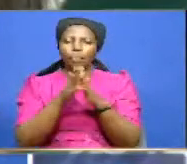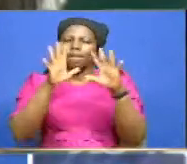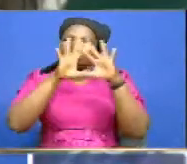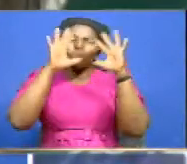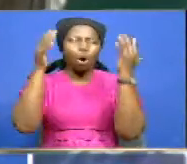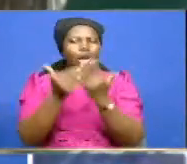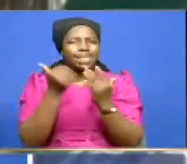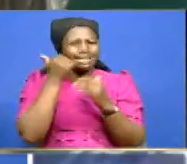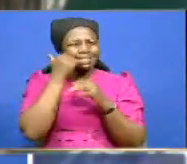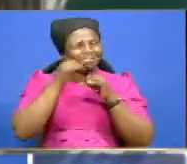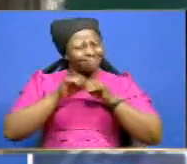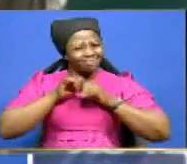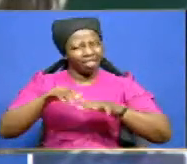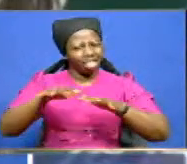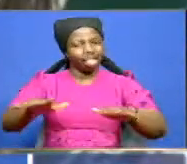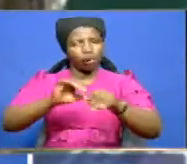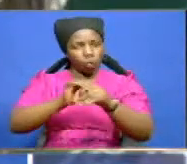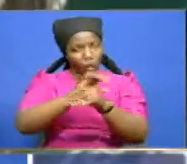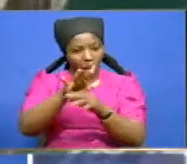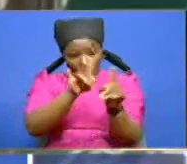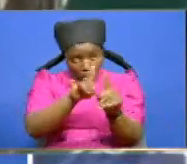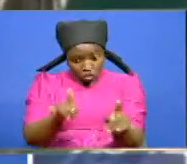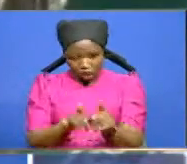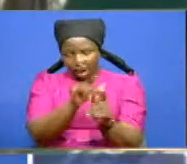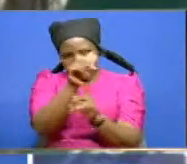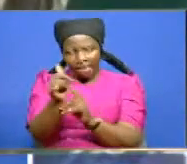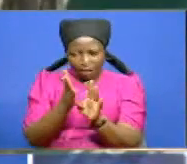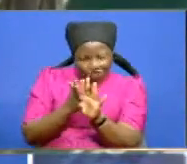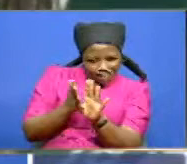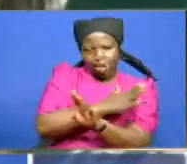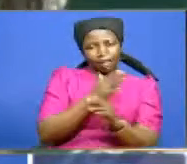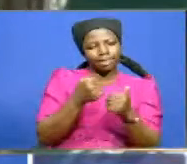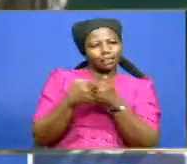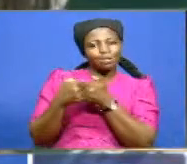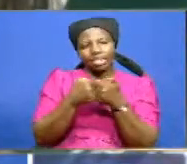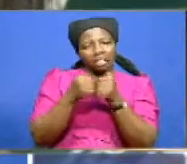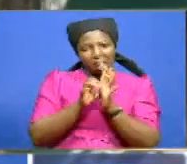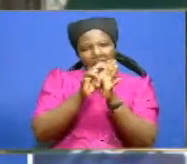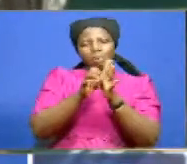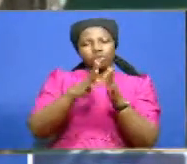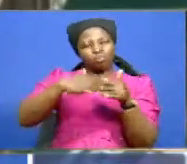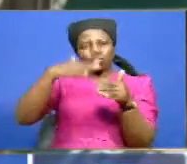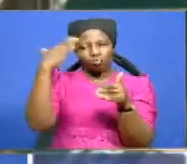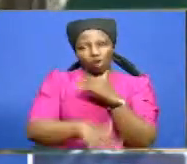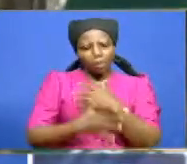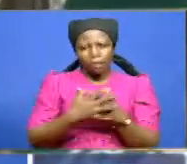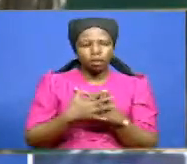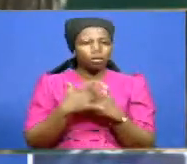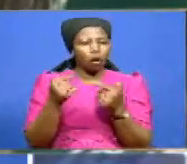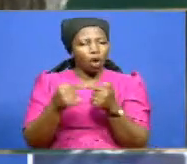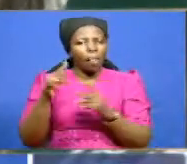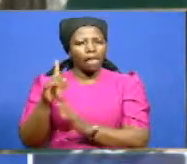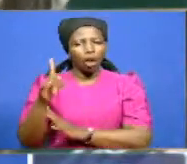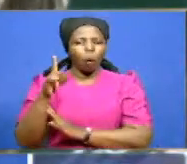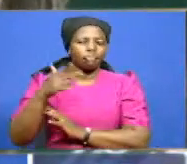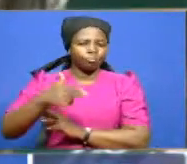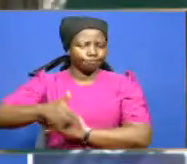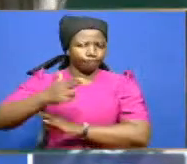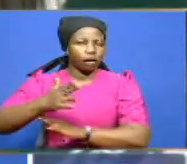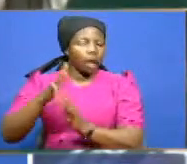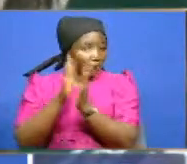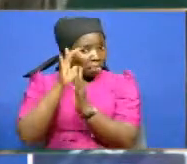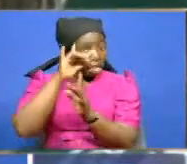pandemic and its own pre-existing challenges, such as silencing of illegal guns with the